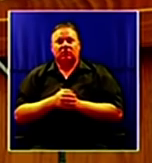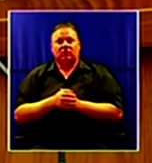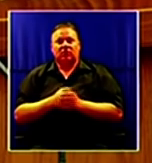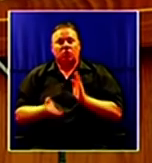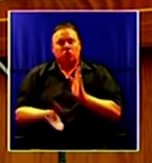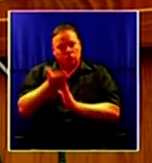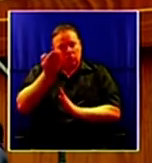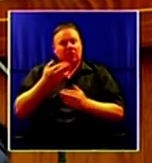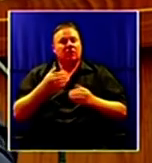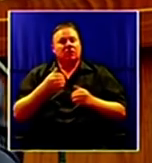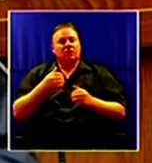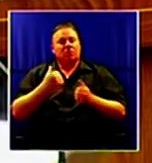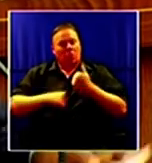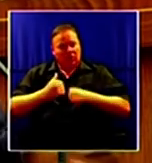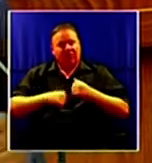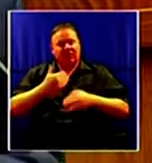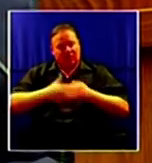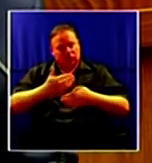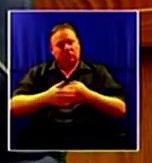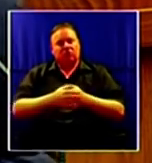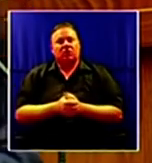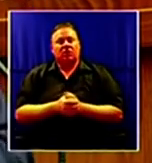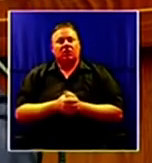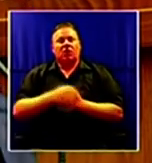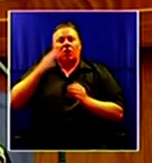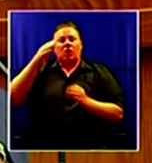productivity, and lowering the cost of doing business.